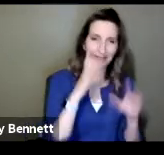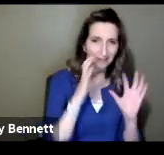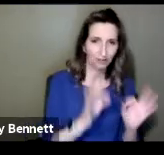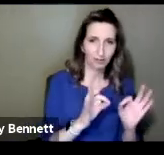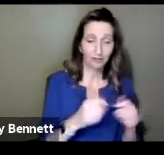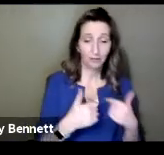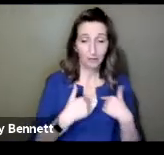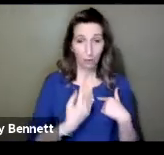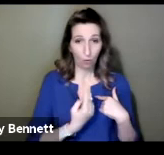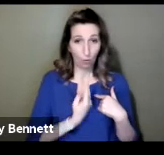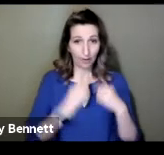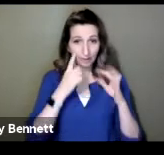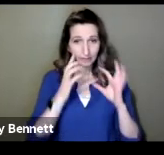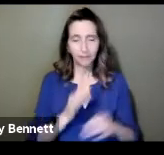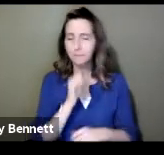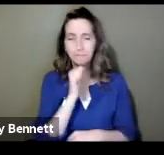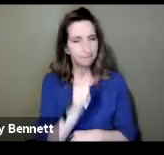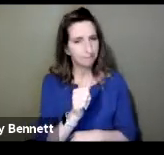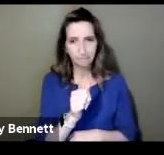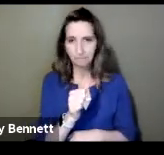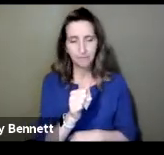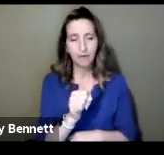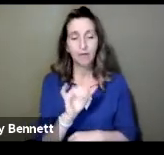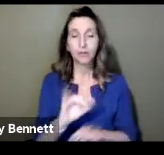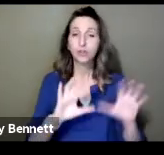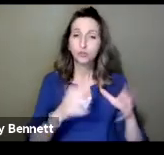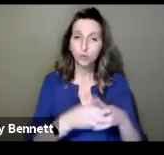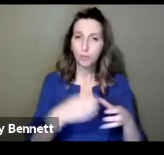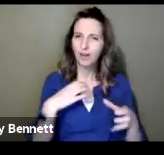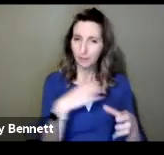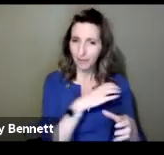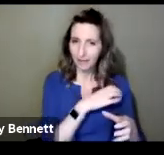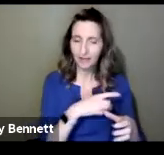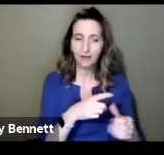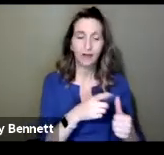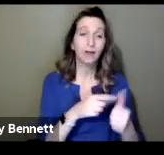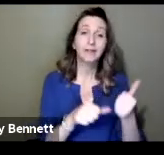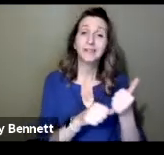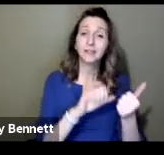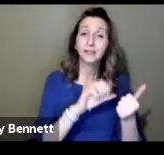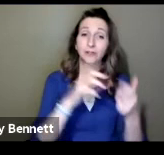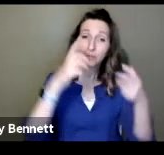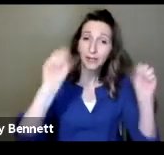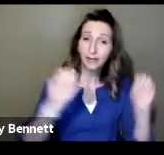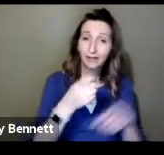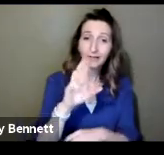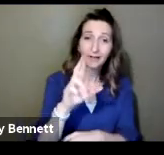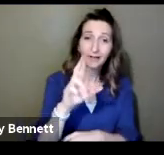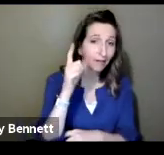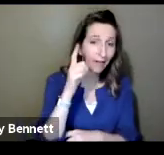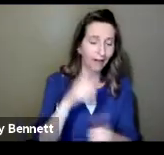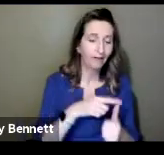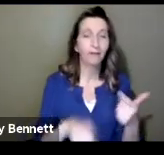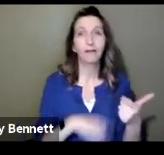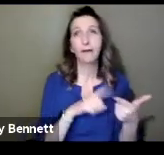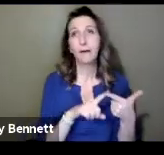by myself, but it is, a group of us from our assistant superintendent, Dr. Lane, to